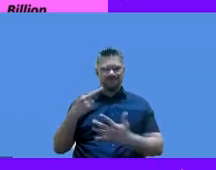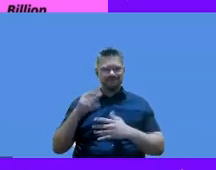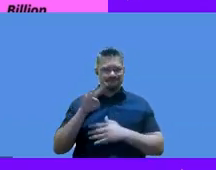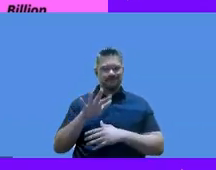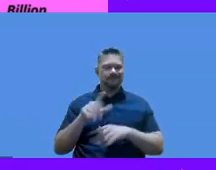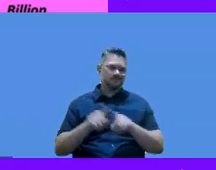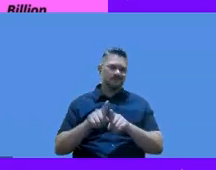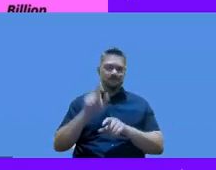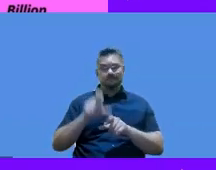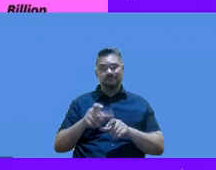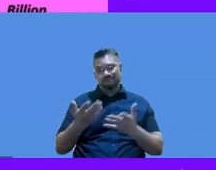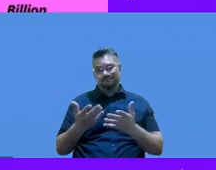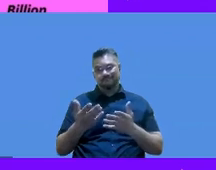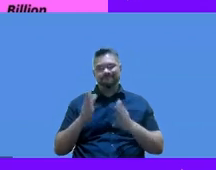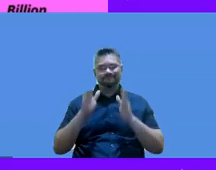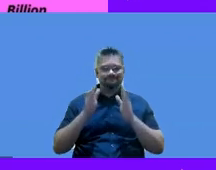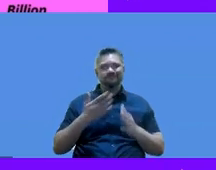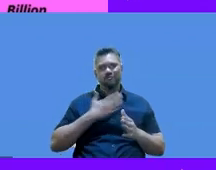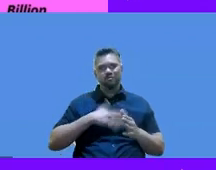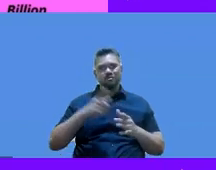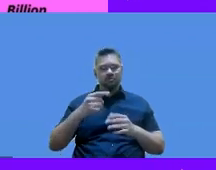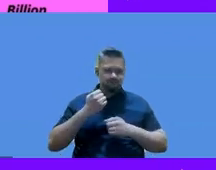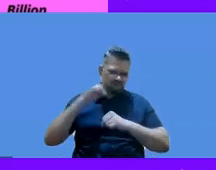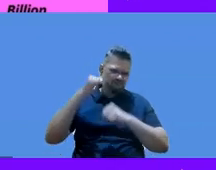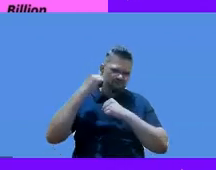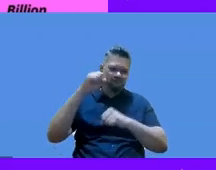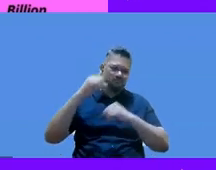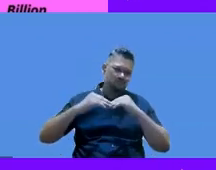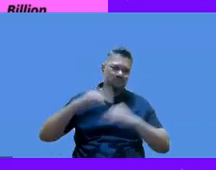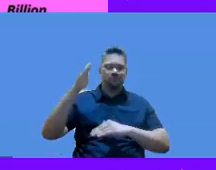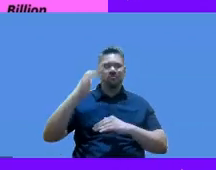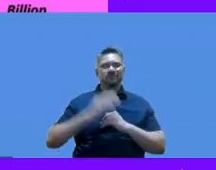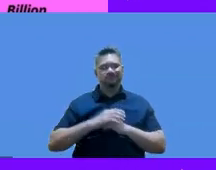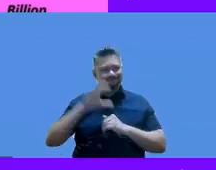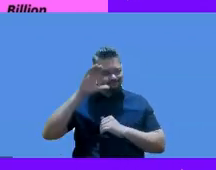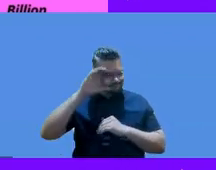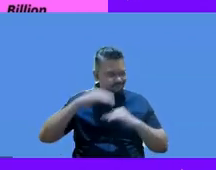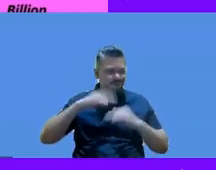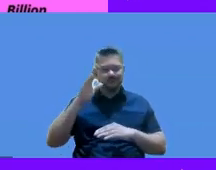up and be heard in this campaign. Thank you all so much and have a wonderful rest of the day.